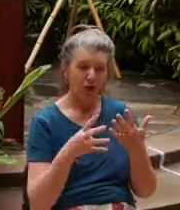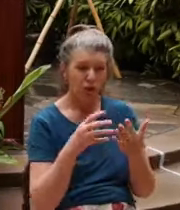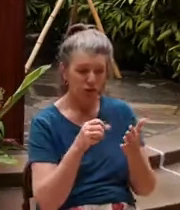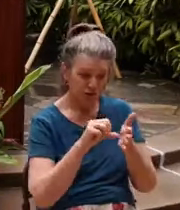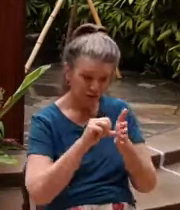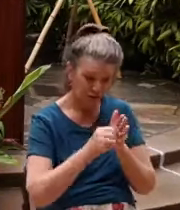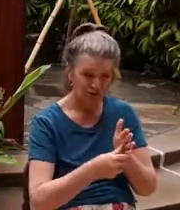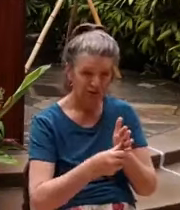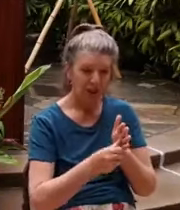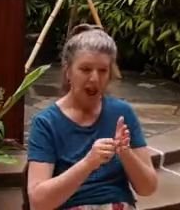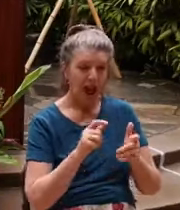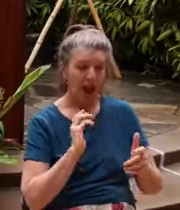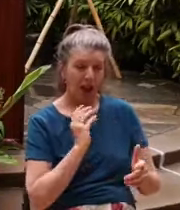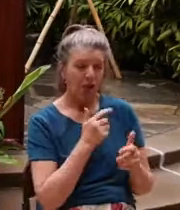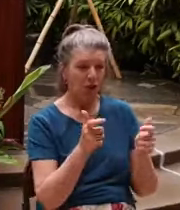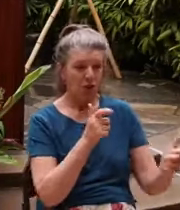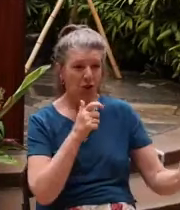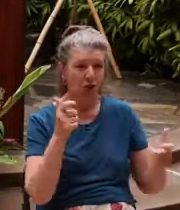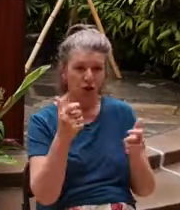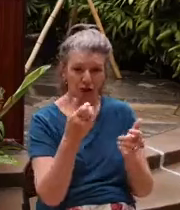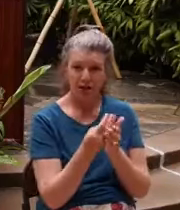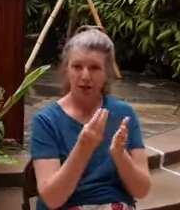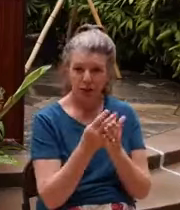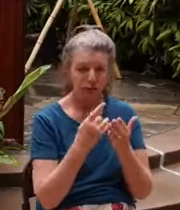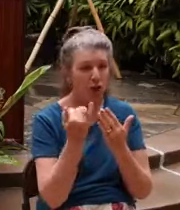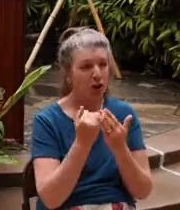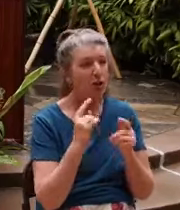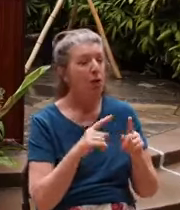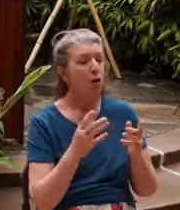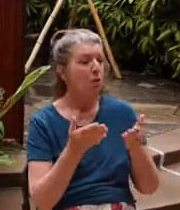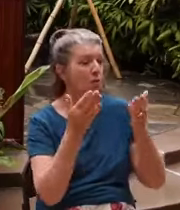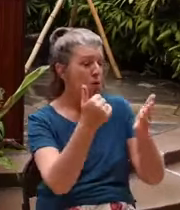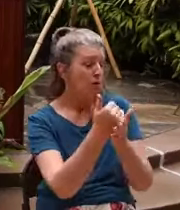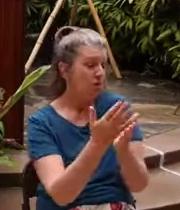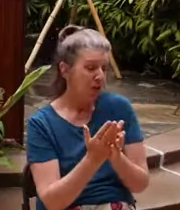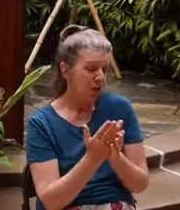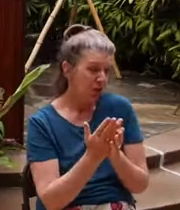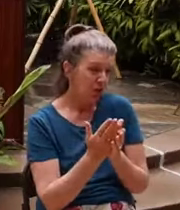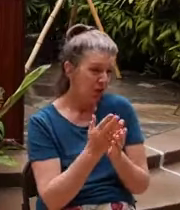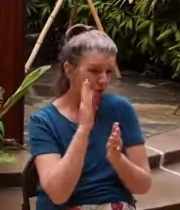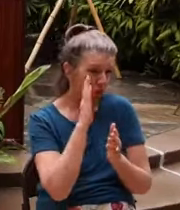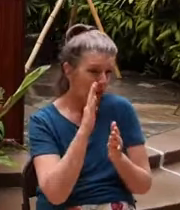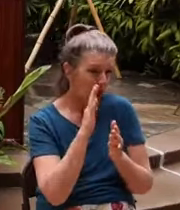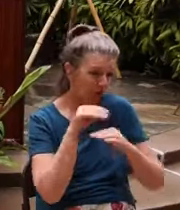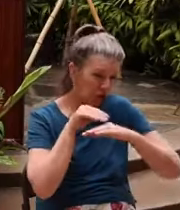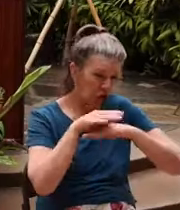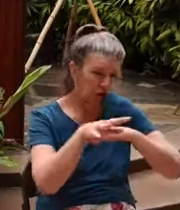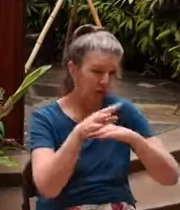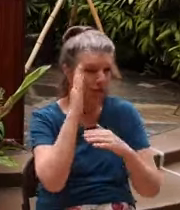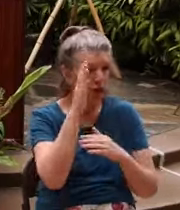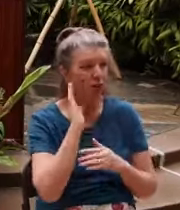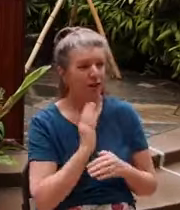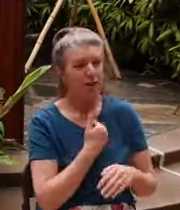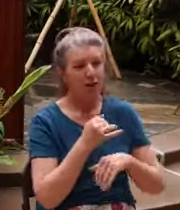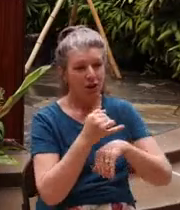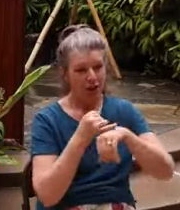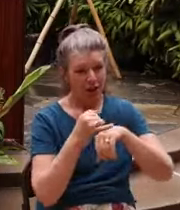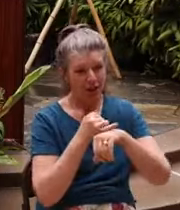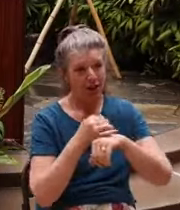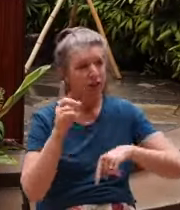These are only the highlights of our larger funds and projects, but our proposed budget looks to shape the future of our island through a variety